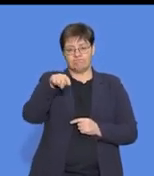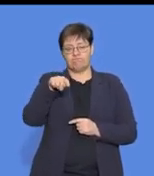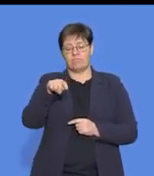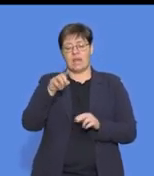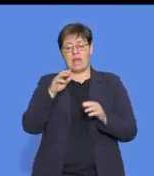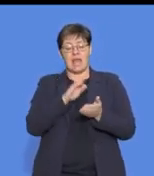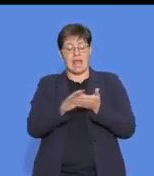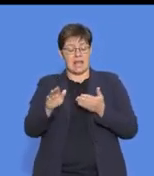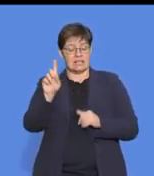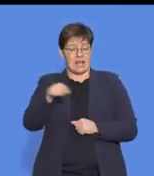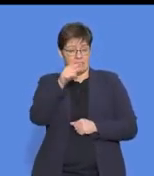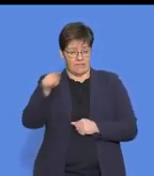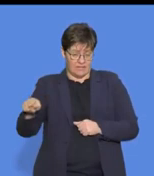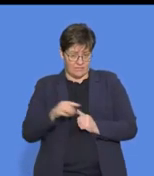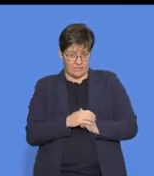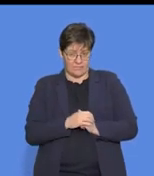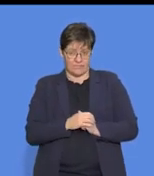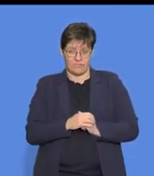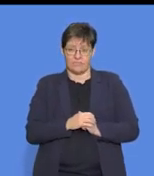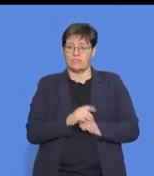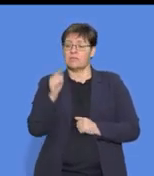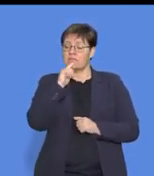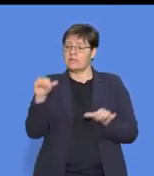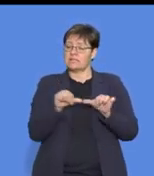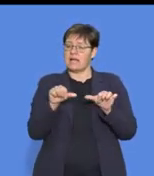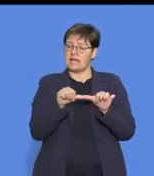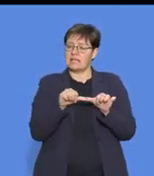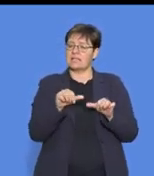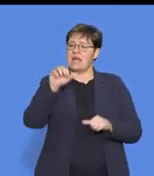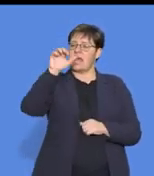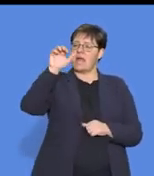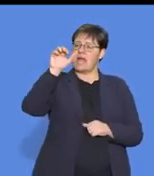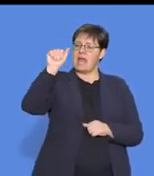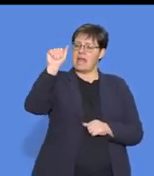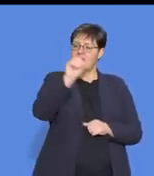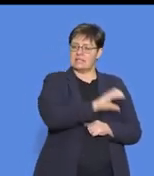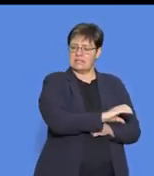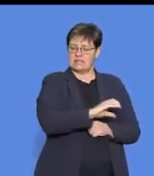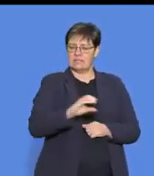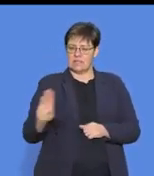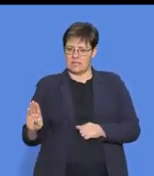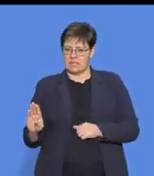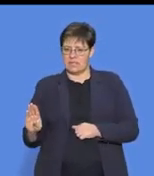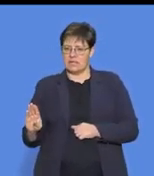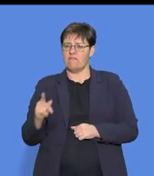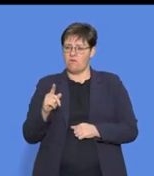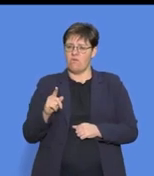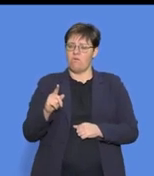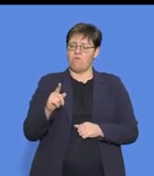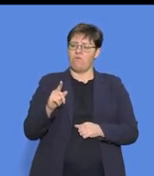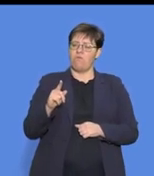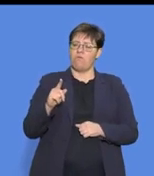few other questions. We'll get to that in a minute. Let's begin with the first question. Finding the size of ACD in terms of theta and